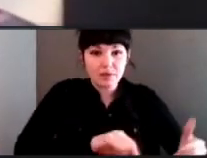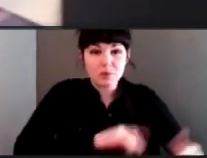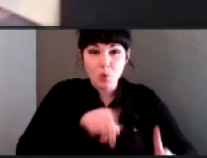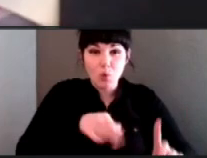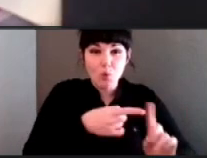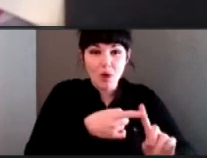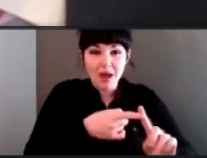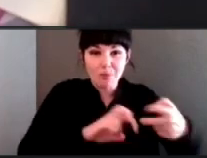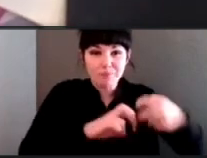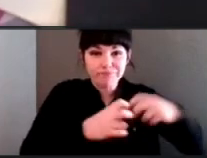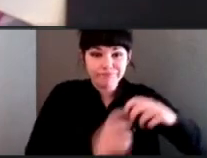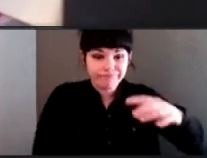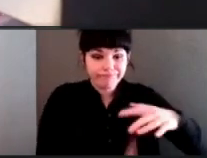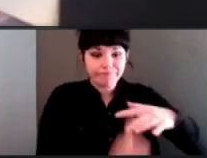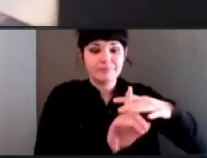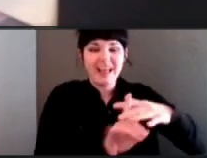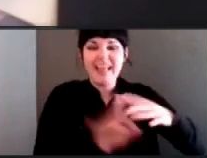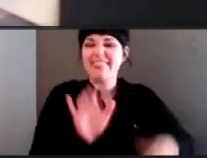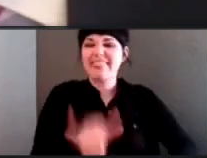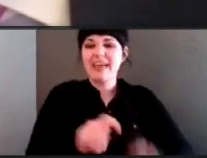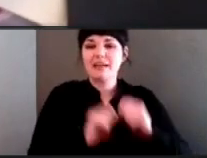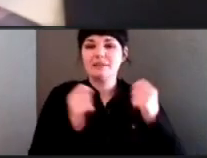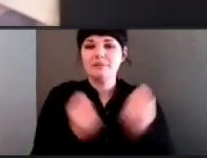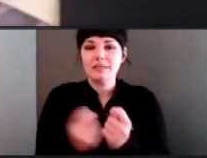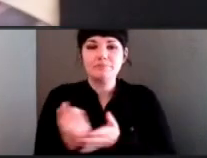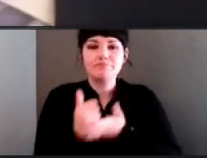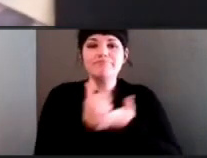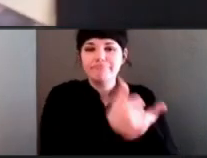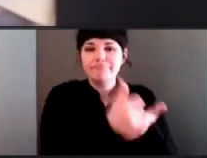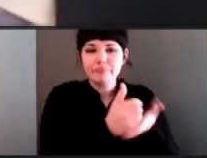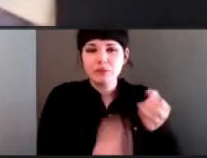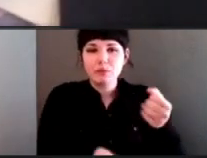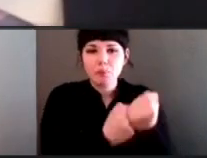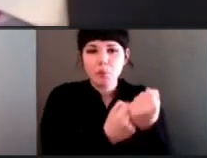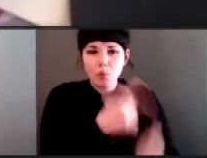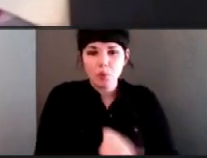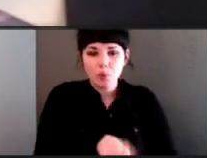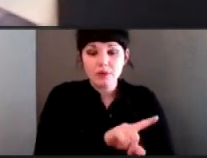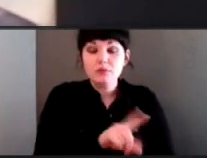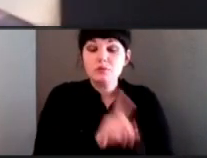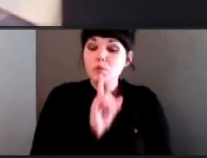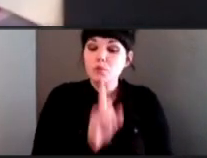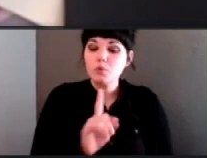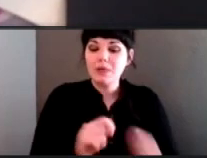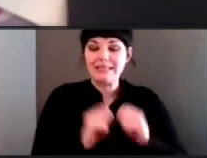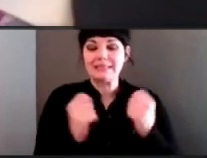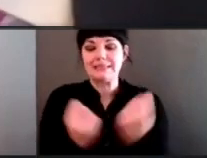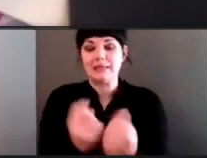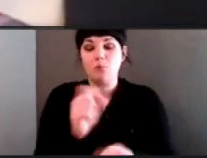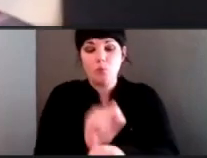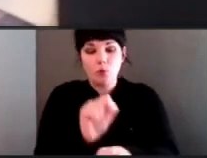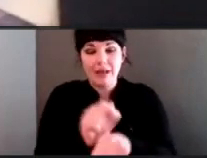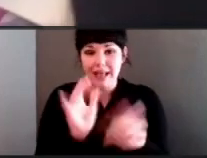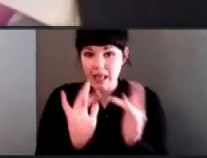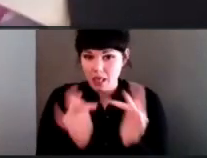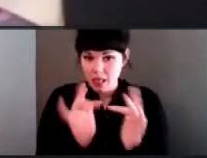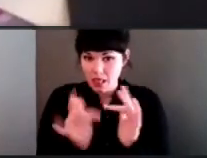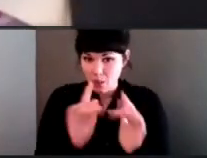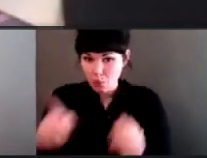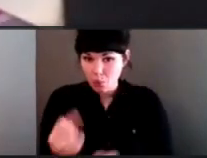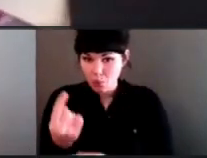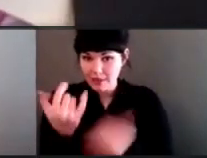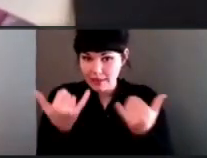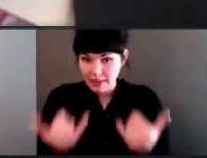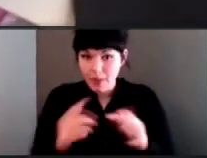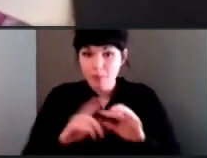So even as the students have been operating in remote status, our achievement behavior specialists would regularly check